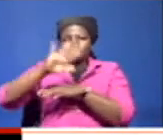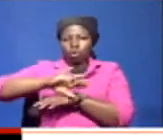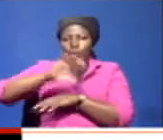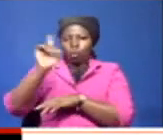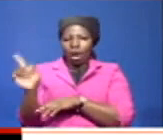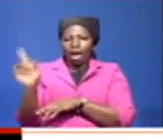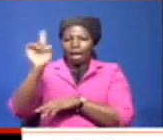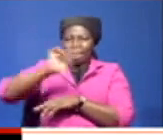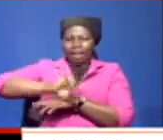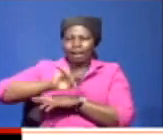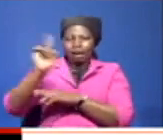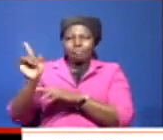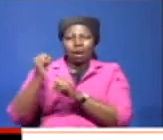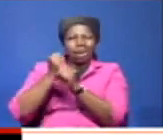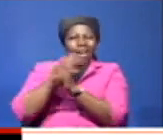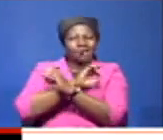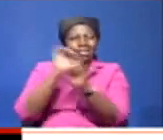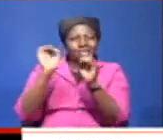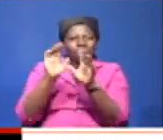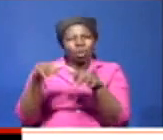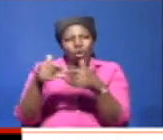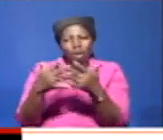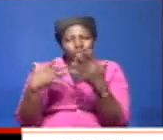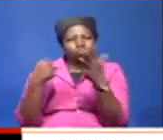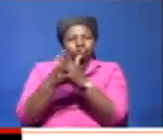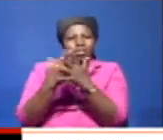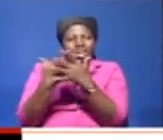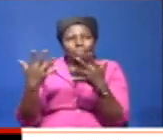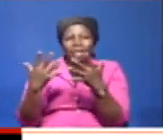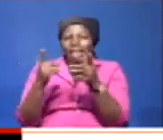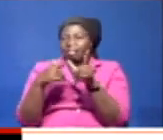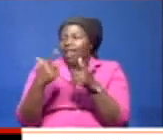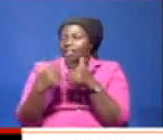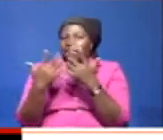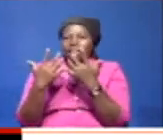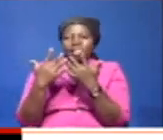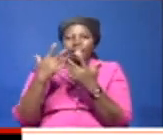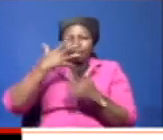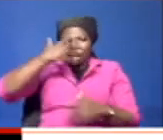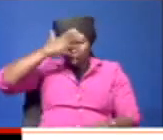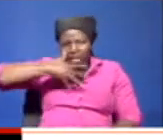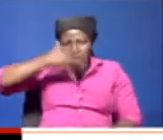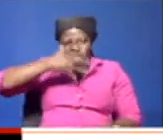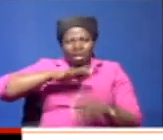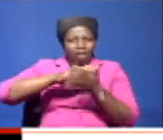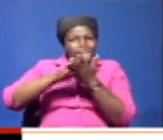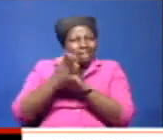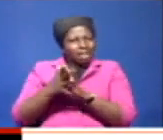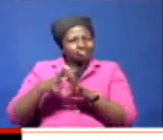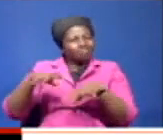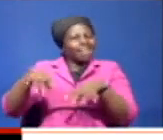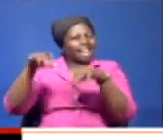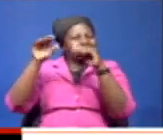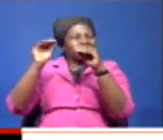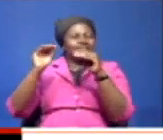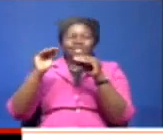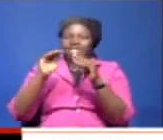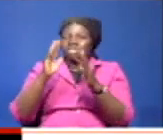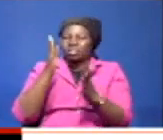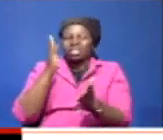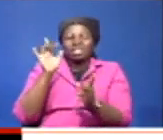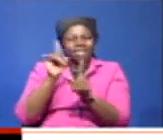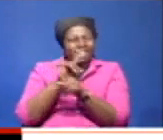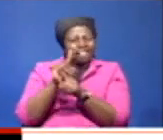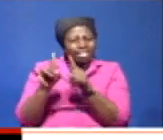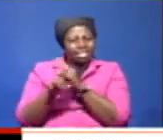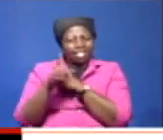hit a puddle and your windscreen goes brown and that's the end of it. You know, it's so driving in the rain is very tricky. If everything is working,